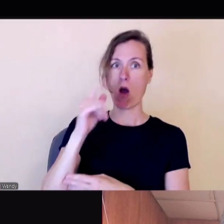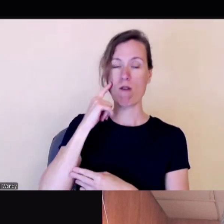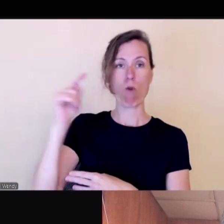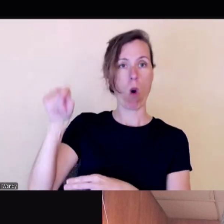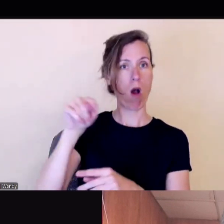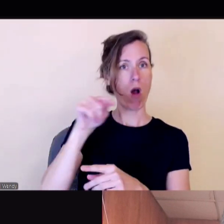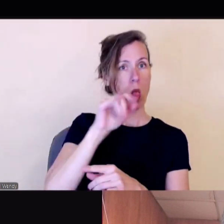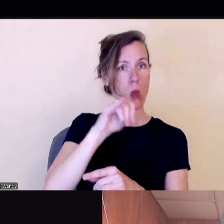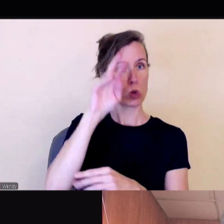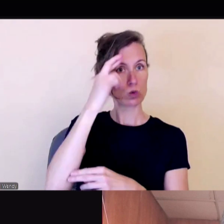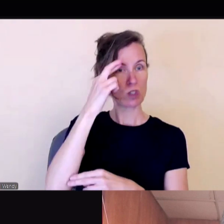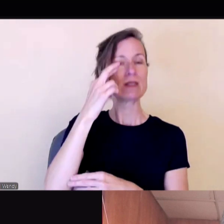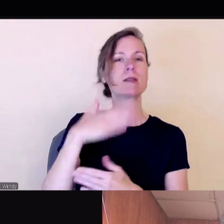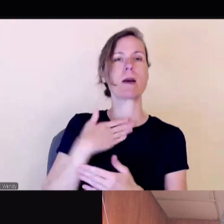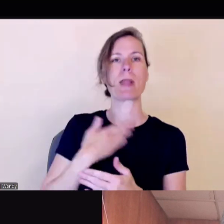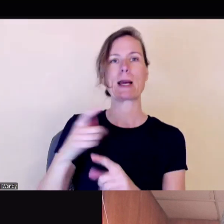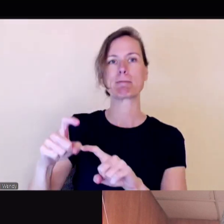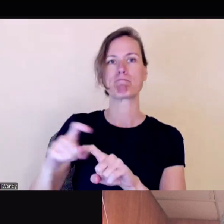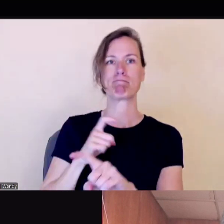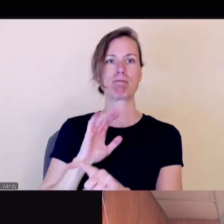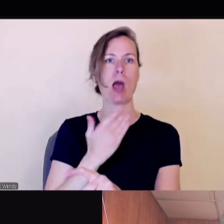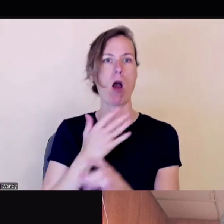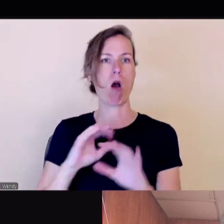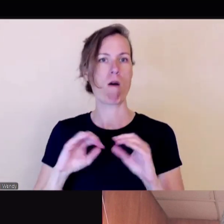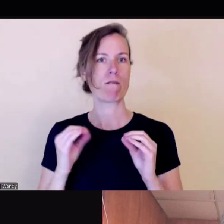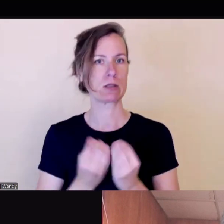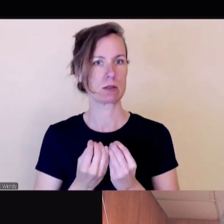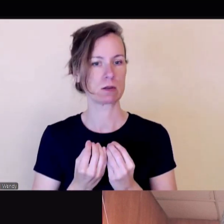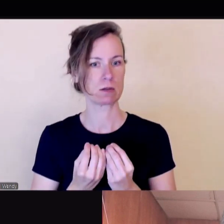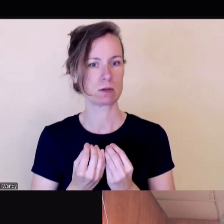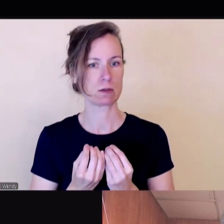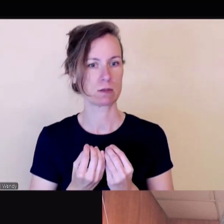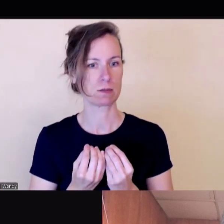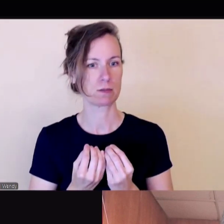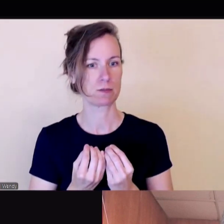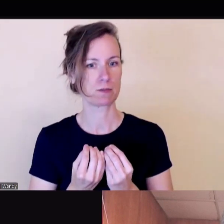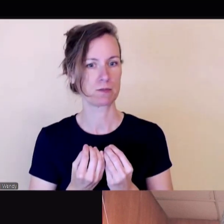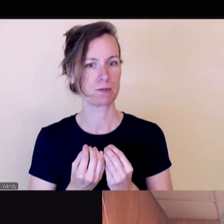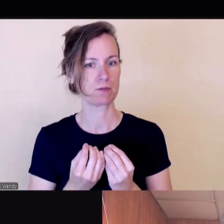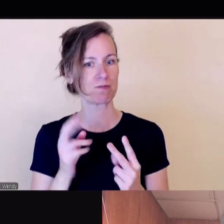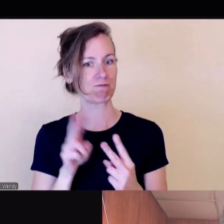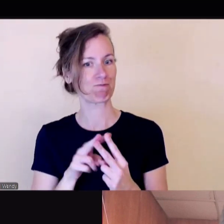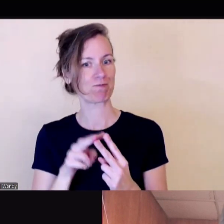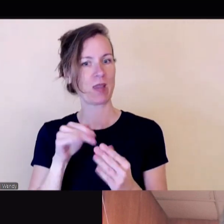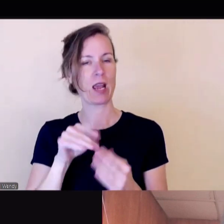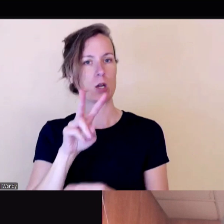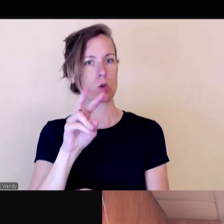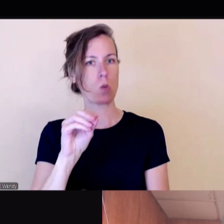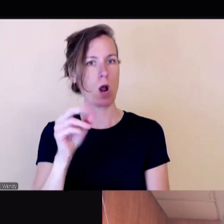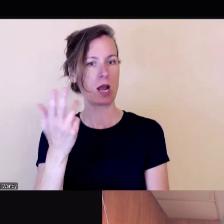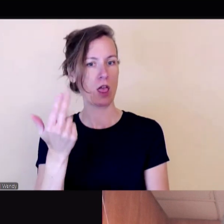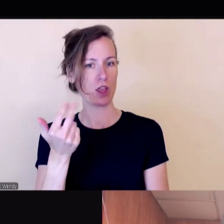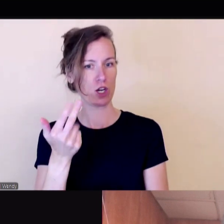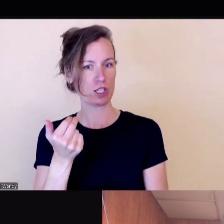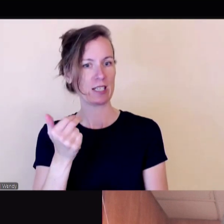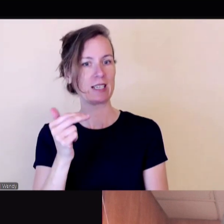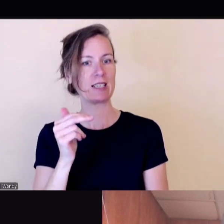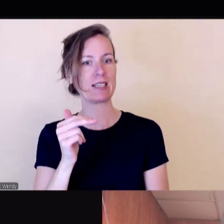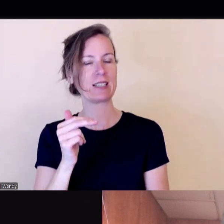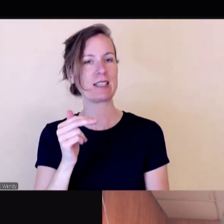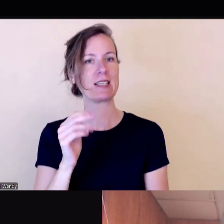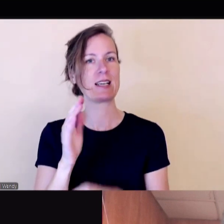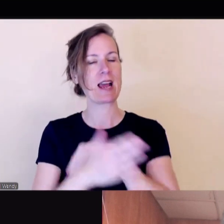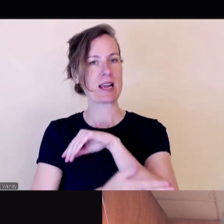The second thing that we do in 2013, the County Council passed a law standing up the Prince George's County Human Trafficking Task